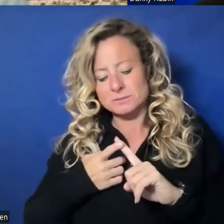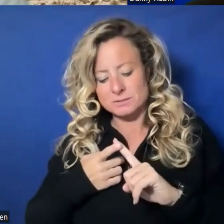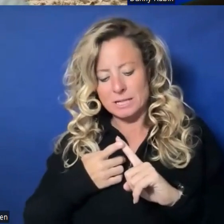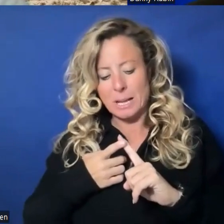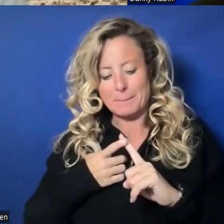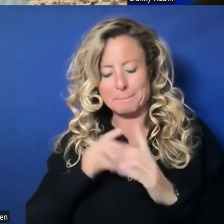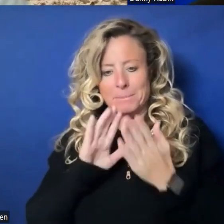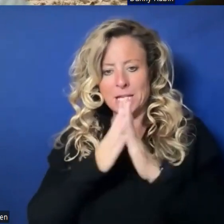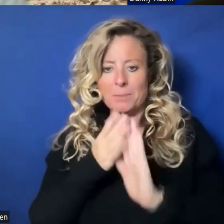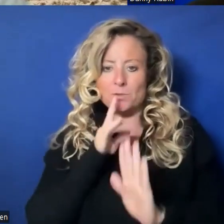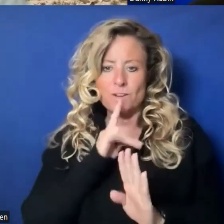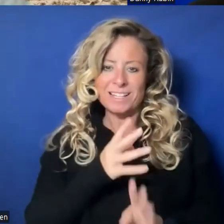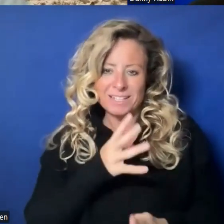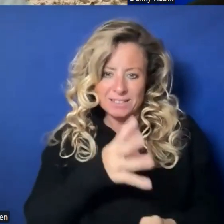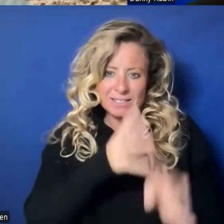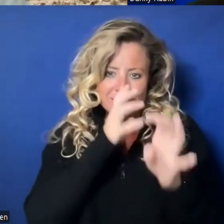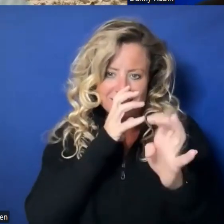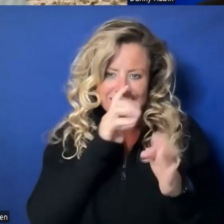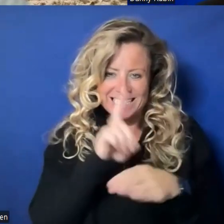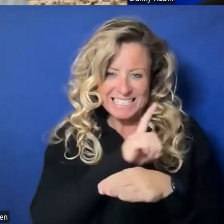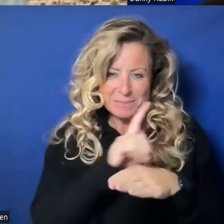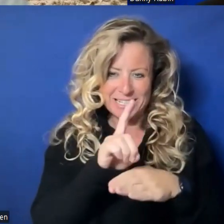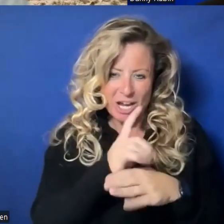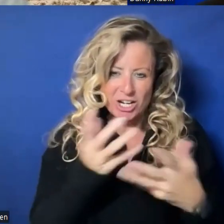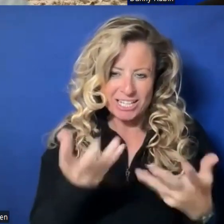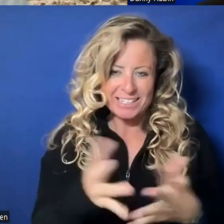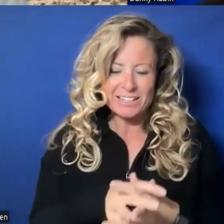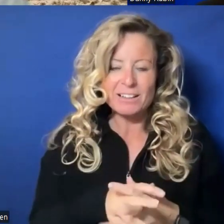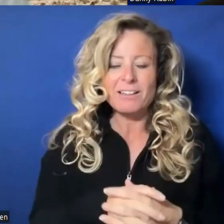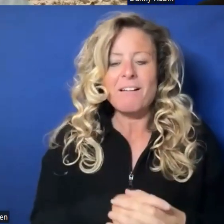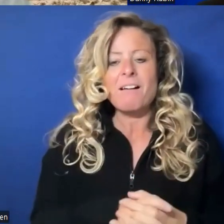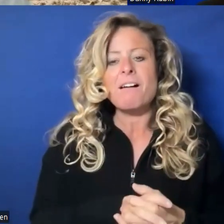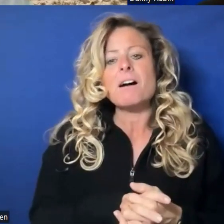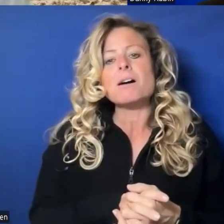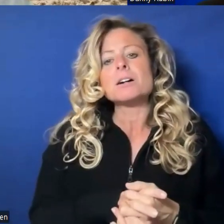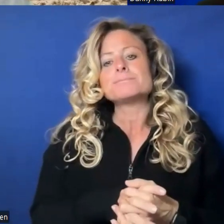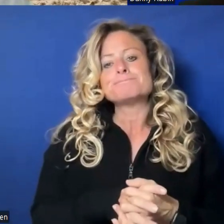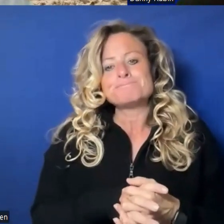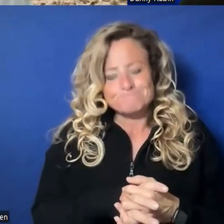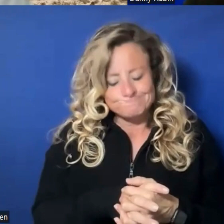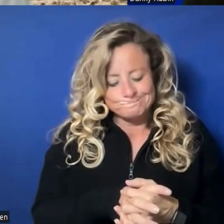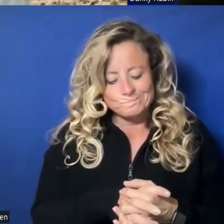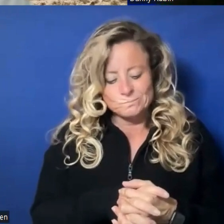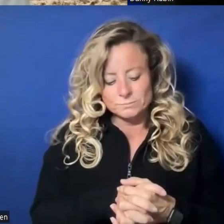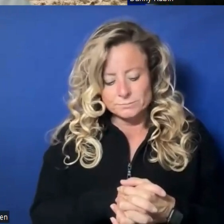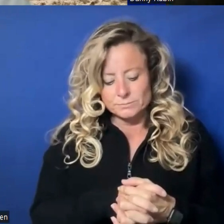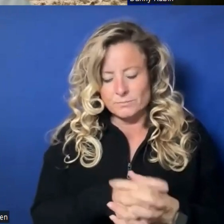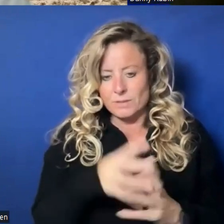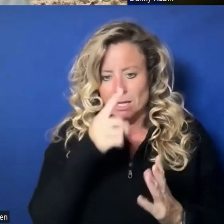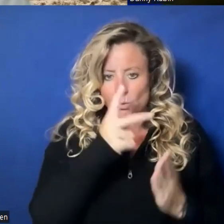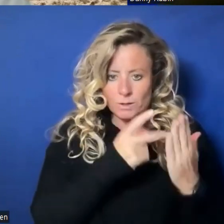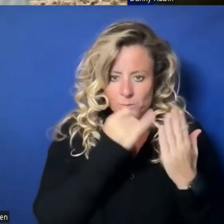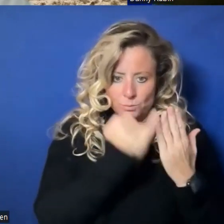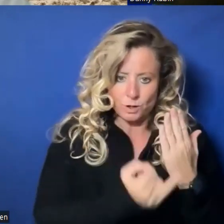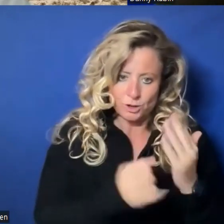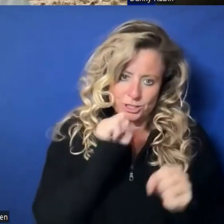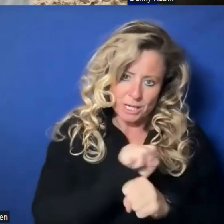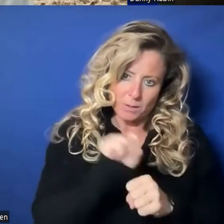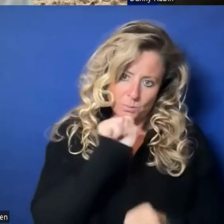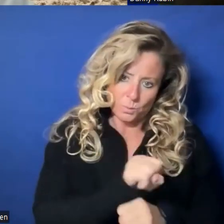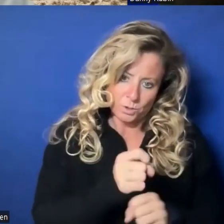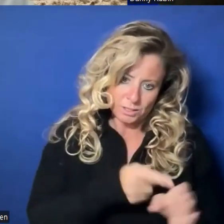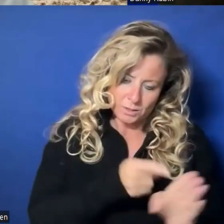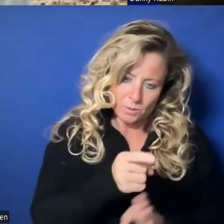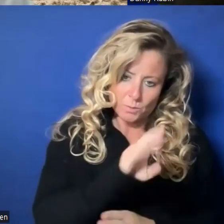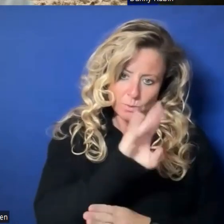Disciplinary. Yes. disciplinary, yes. Because in one project, I am working with